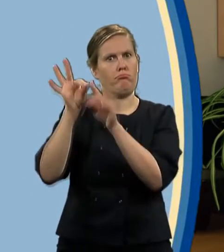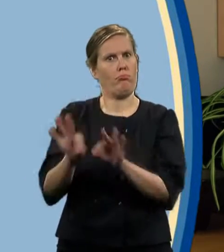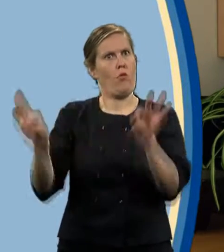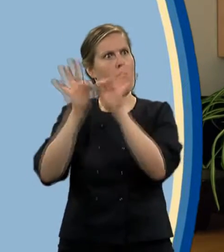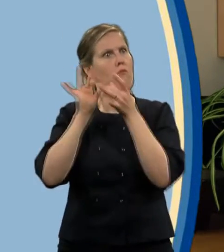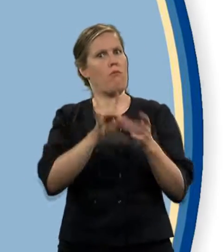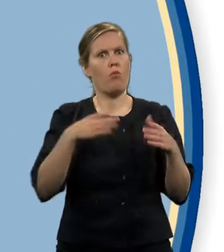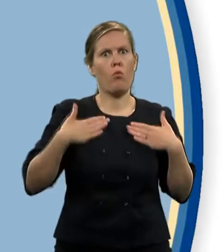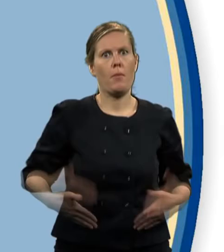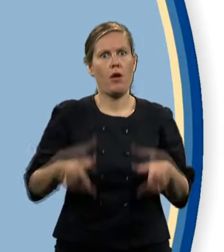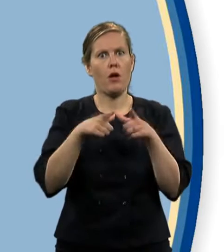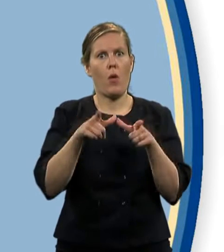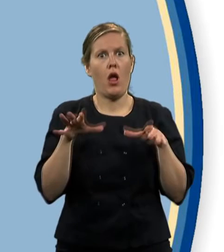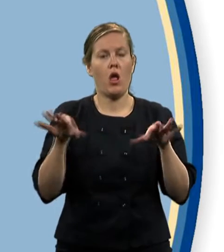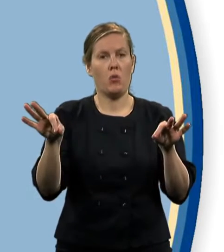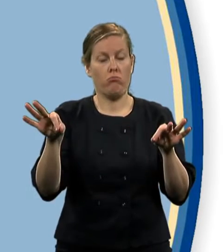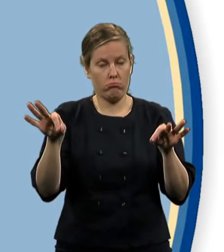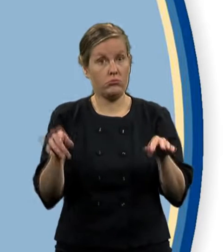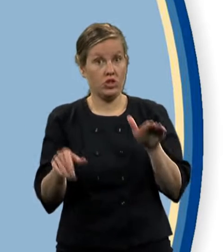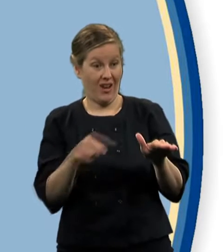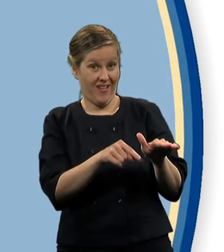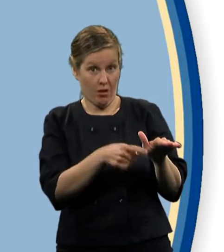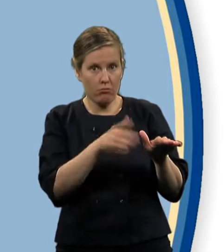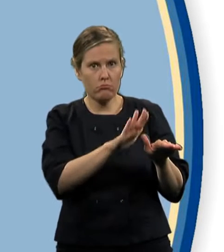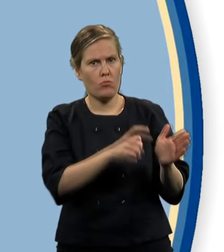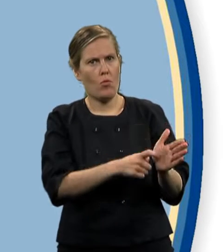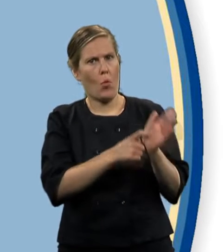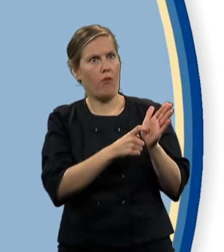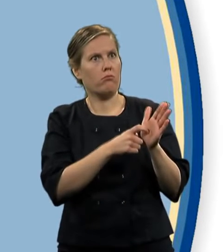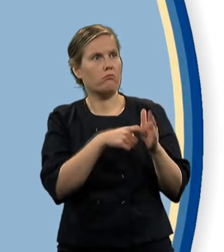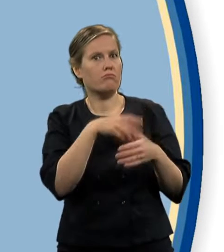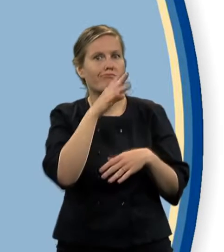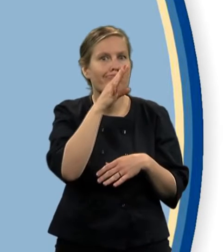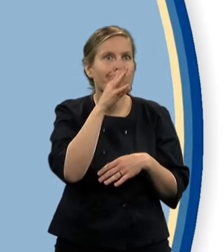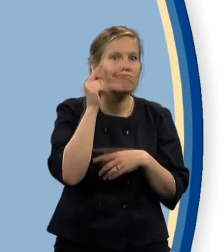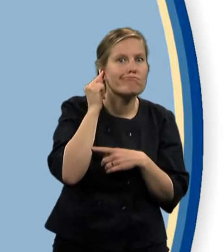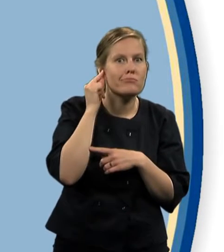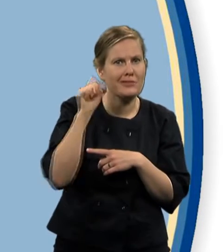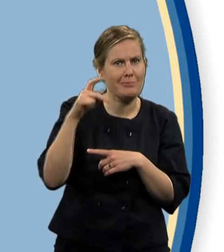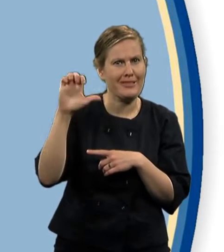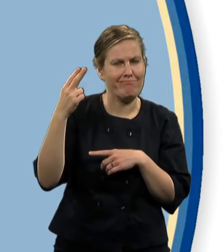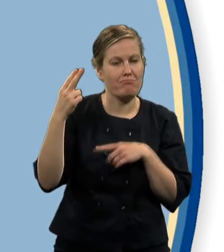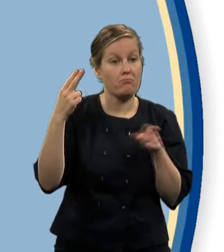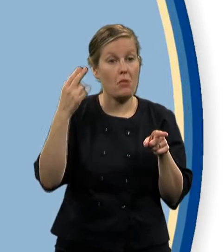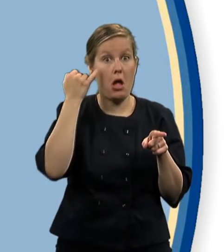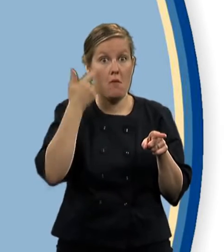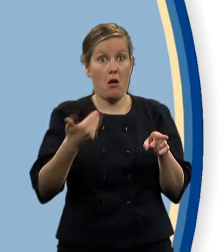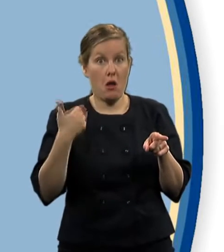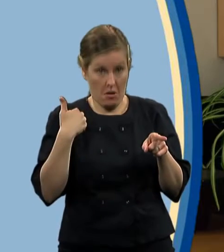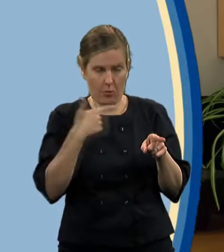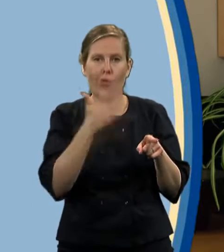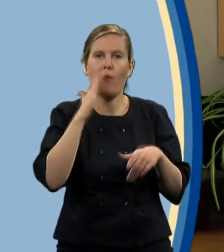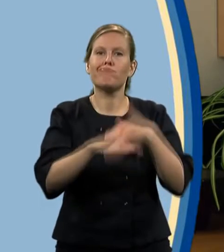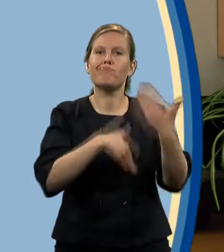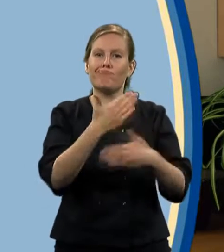speech being special is that it's absolutely essential for human language acquisition, that the presence of speech is